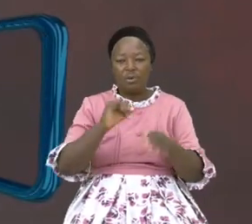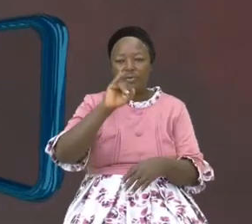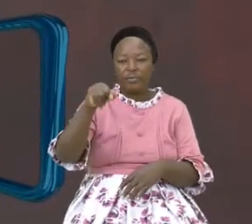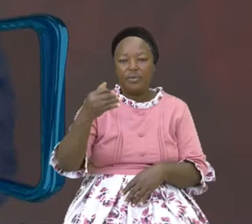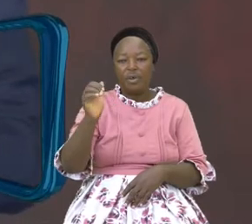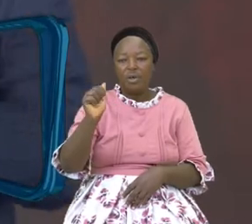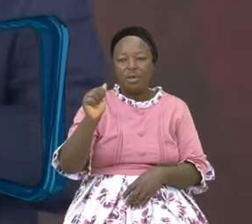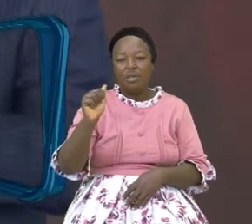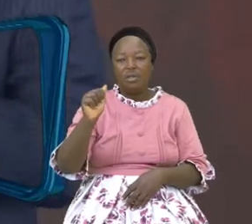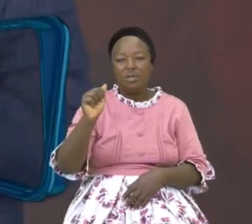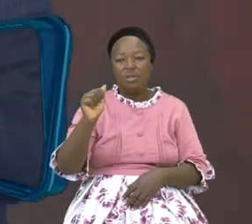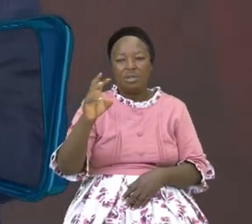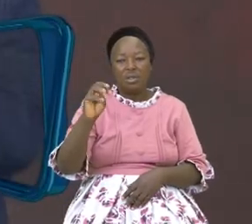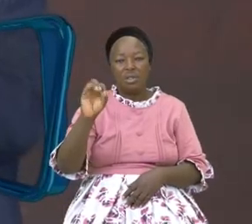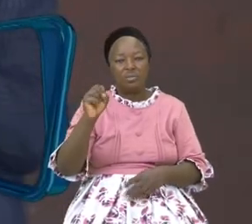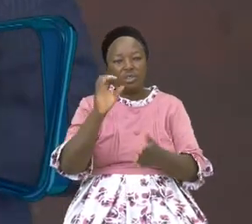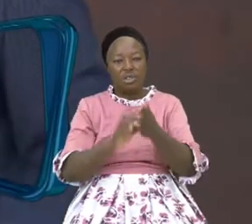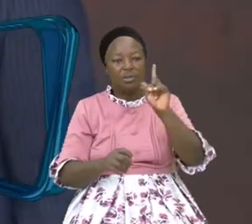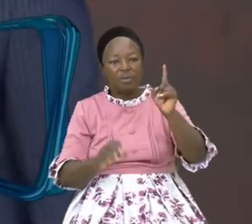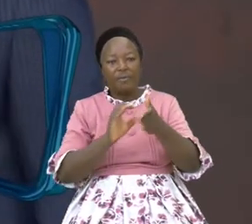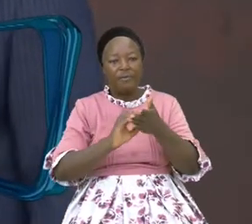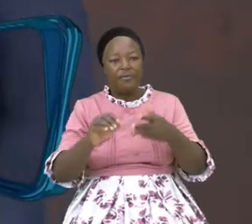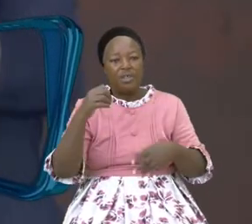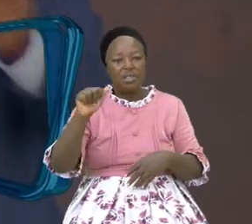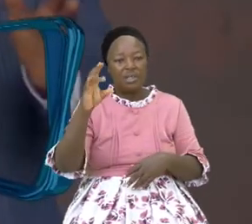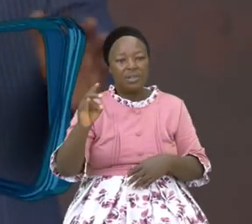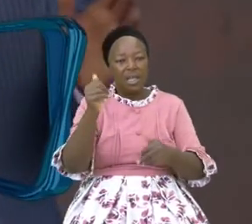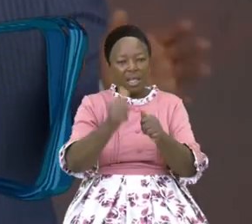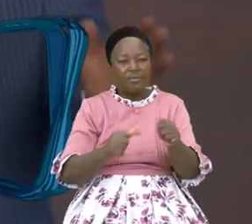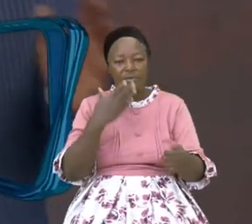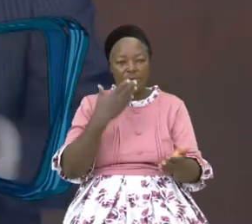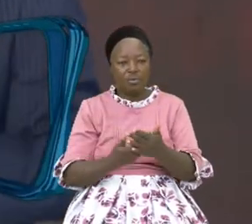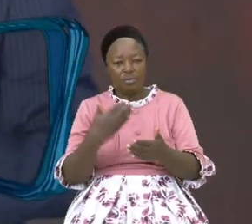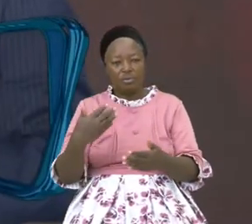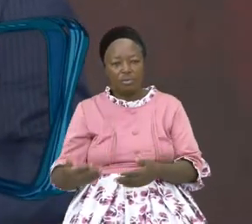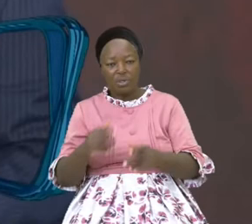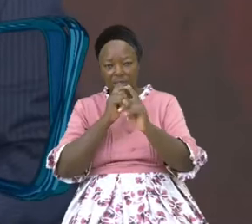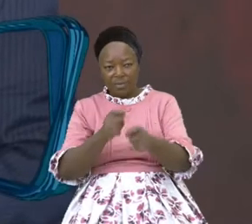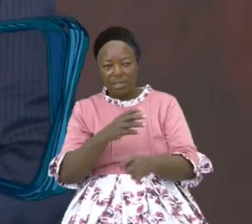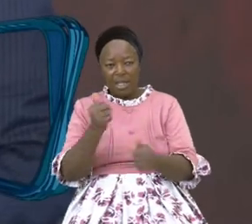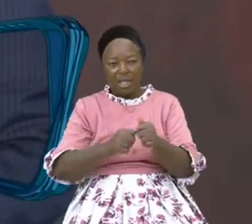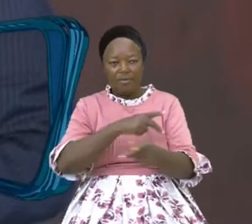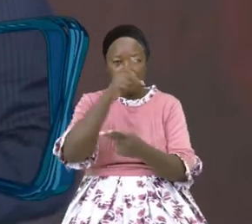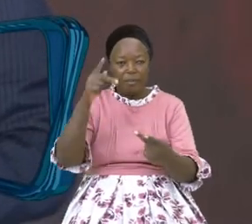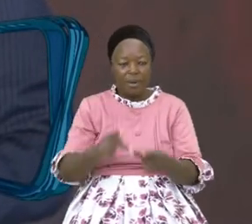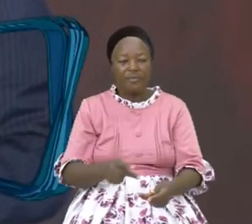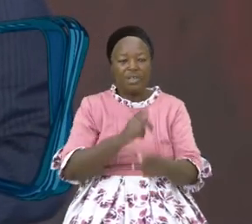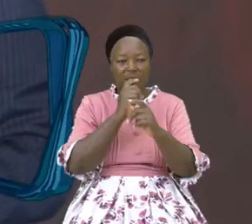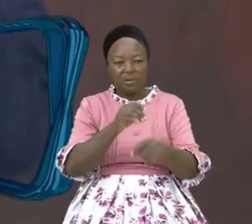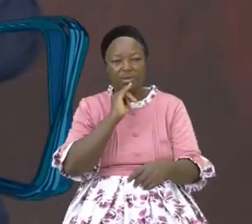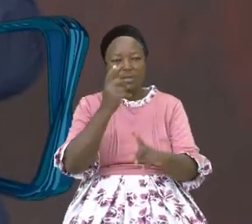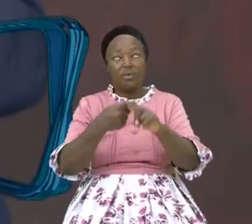verse 17, every good gift and every perfect gift is from